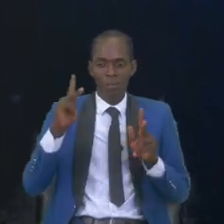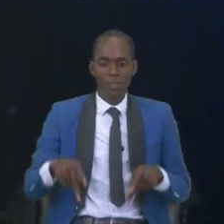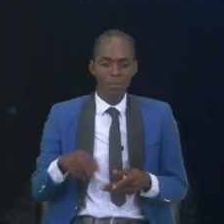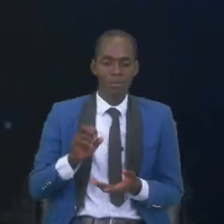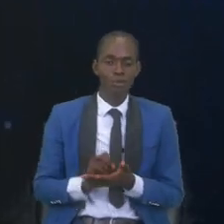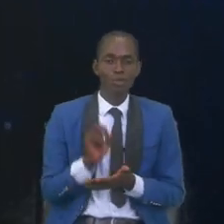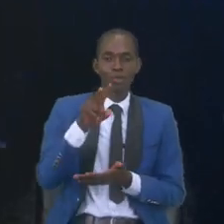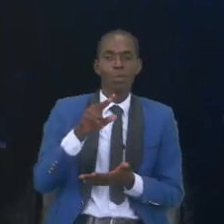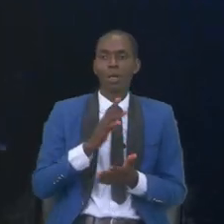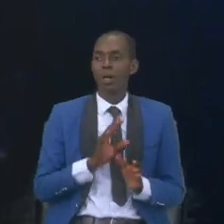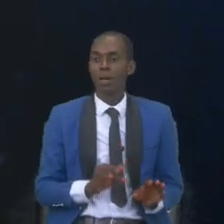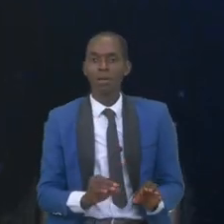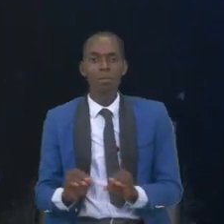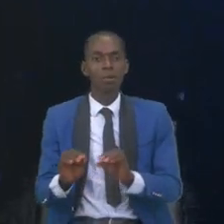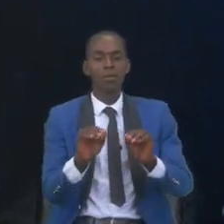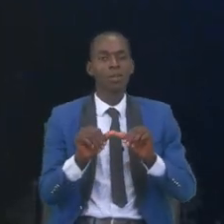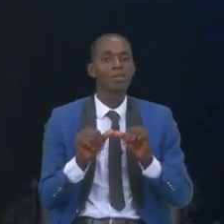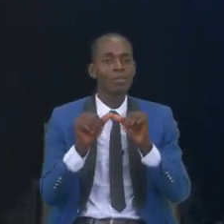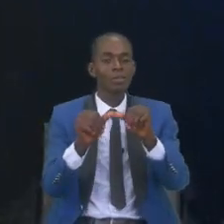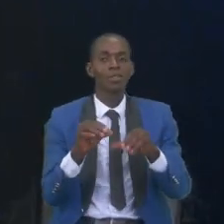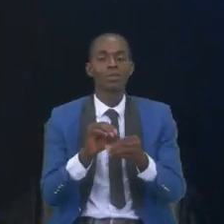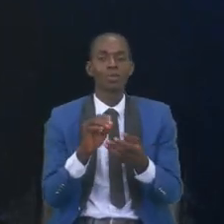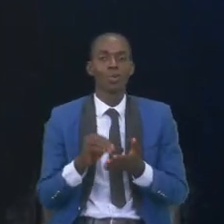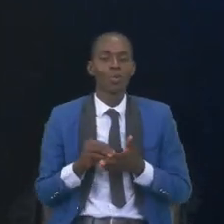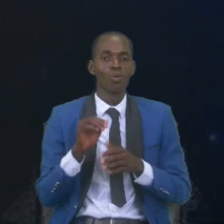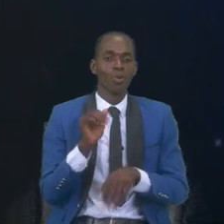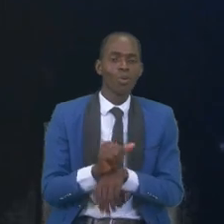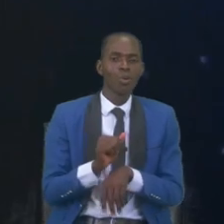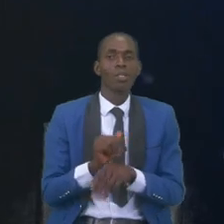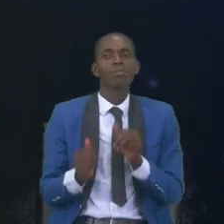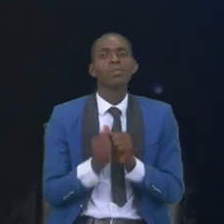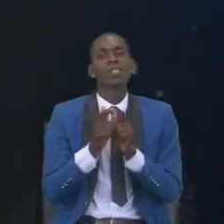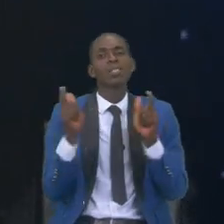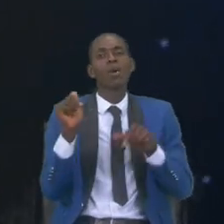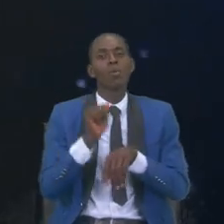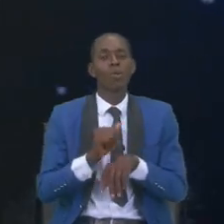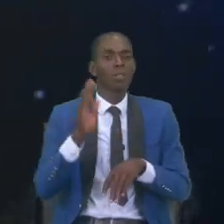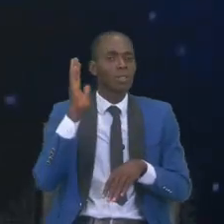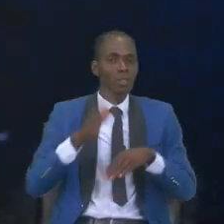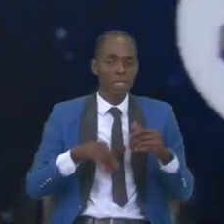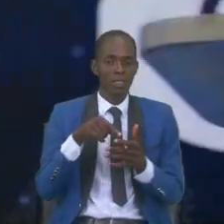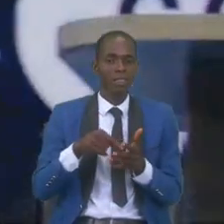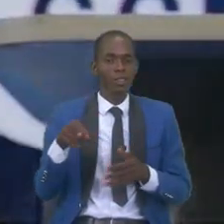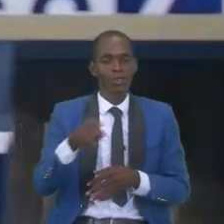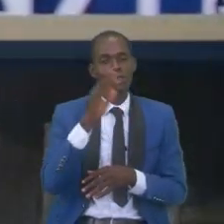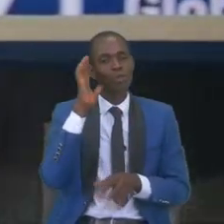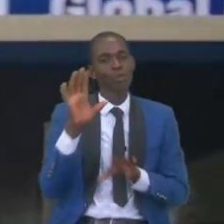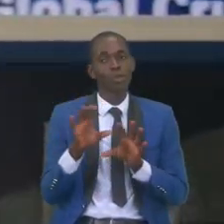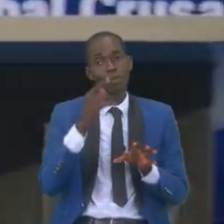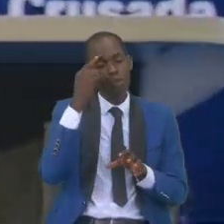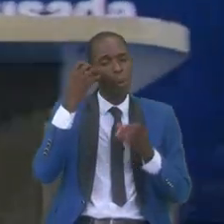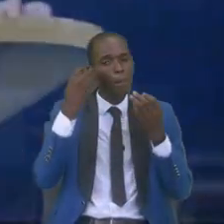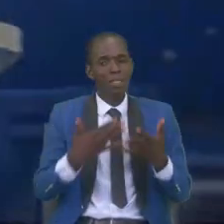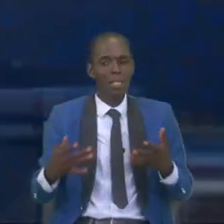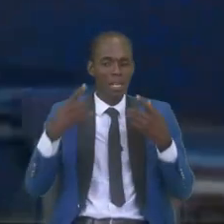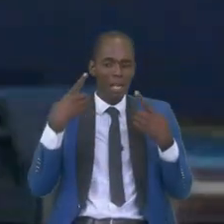on his way and continuing his work. Greater works than this shall you do. Because there are many things happening today that were not there